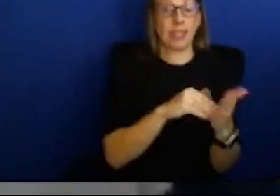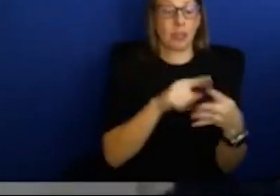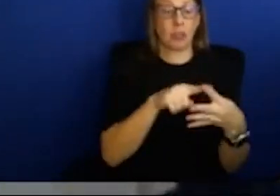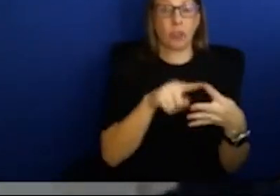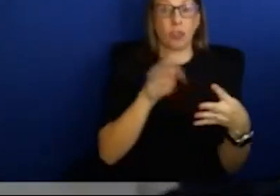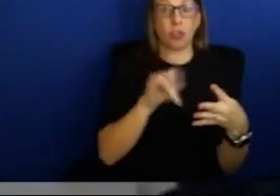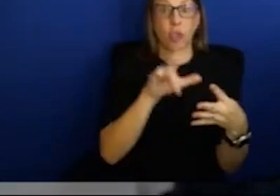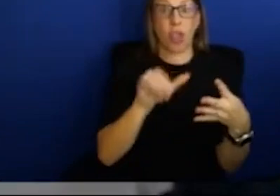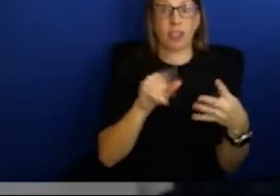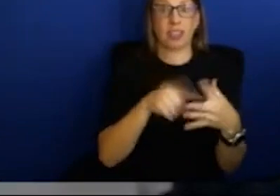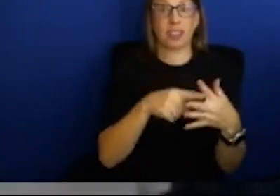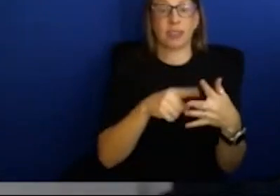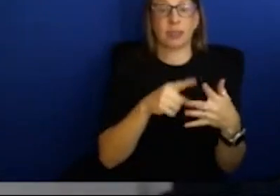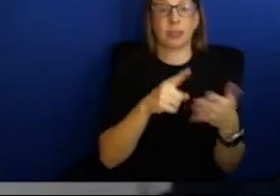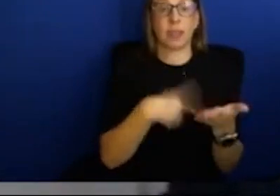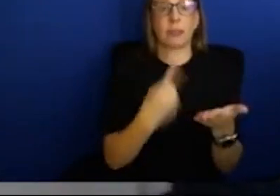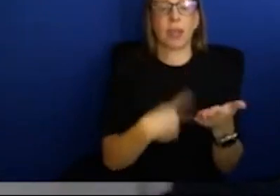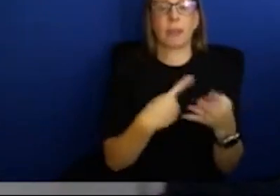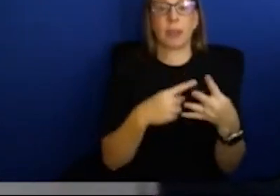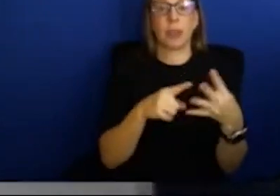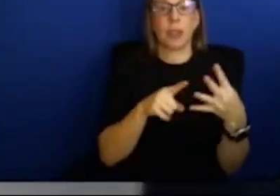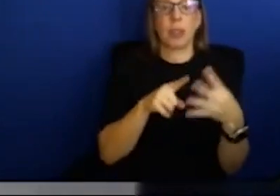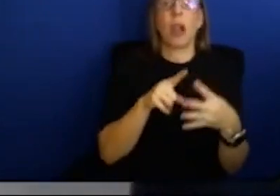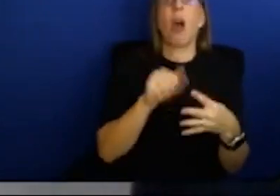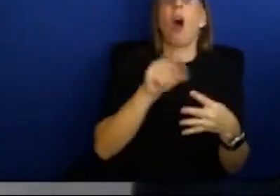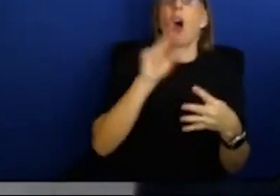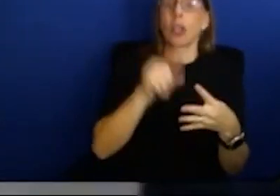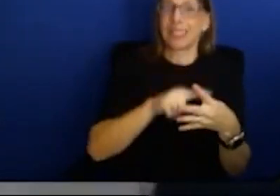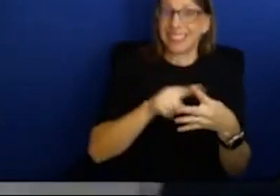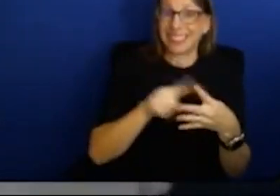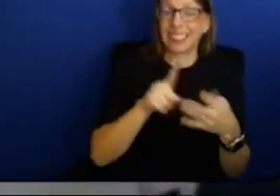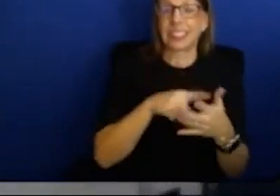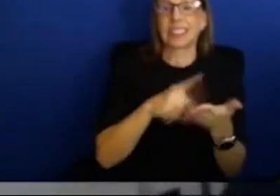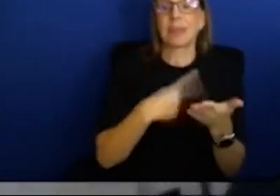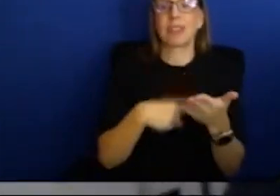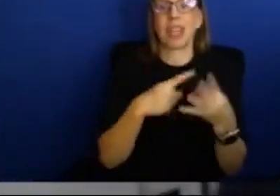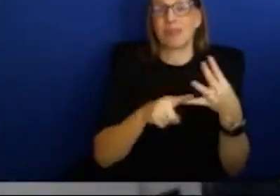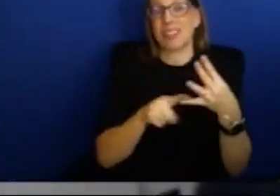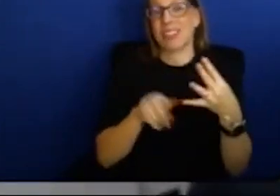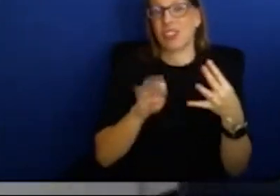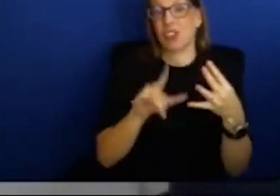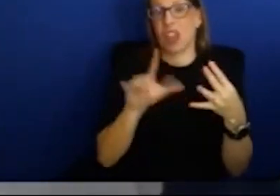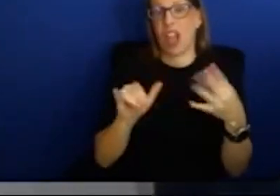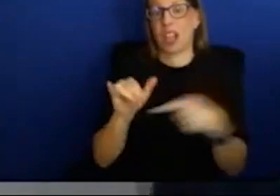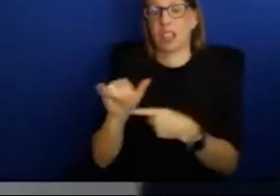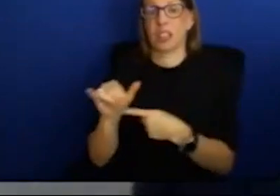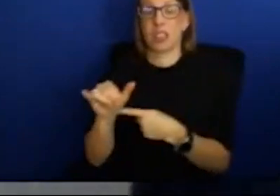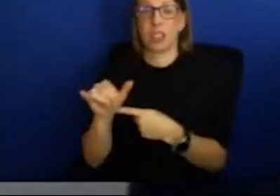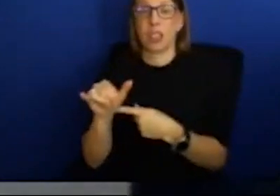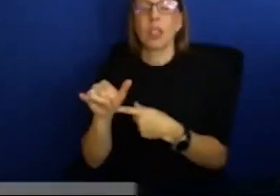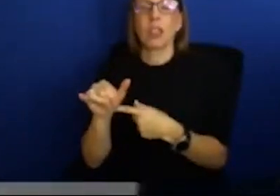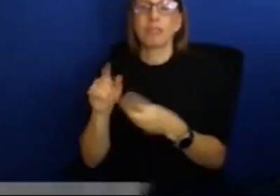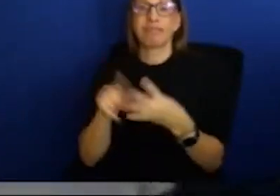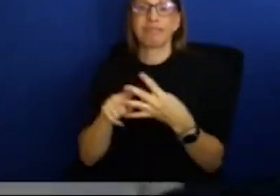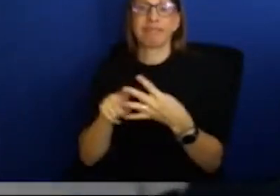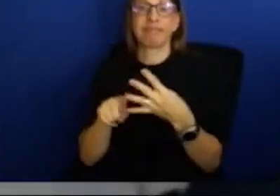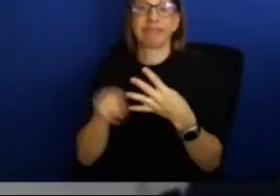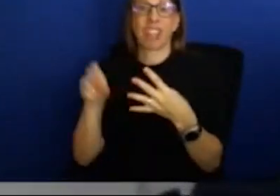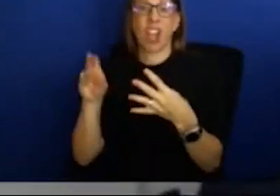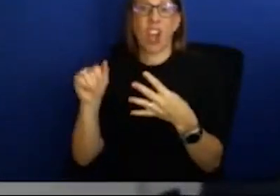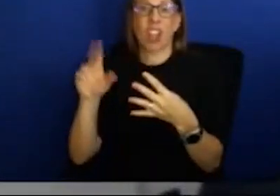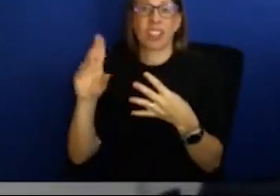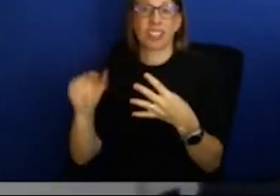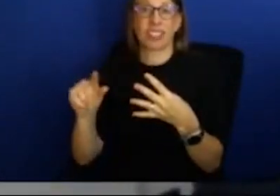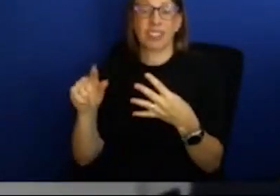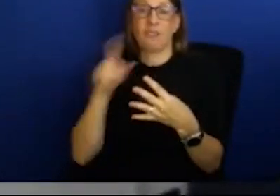in in the beginning of August, sometimes late July, whereas in the Midwest, it tends to be a little bit later. So we may be seeing a